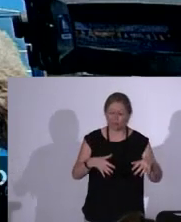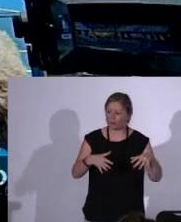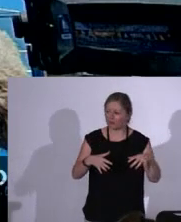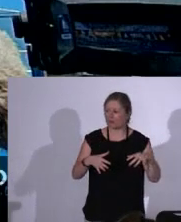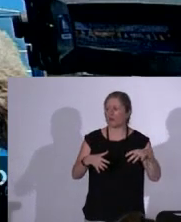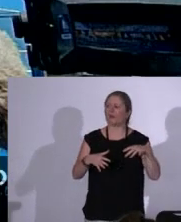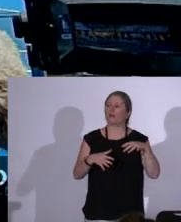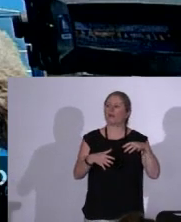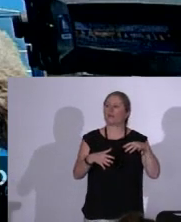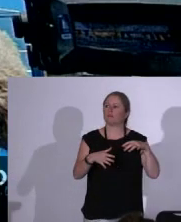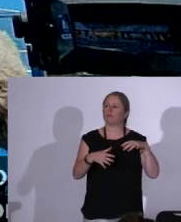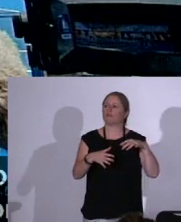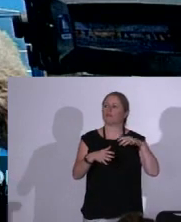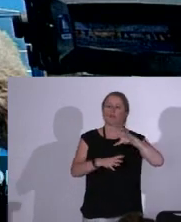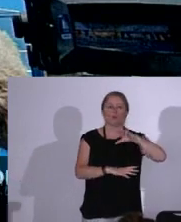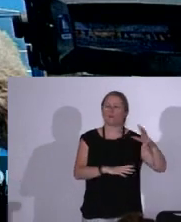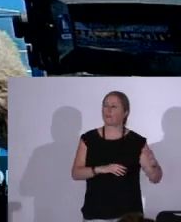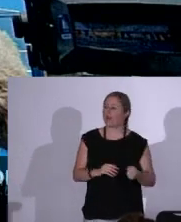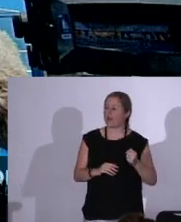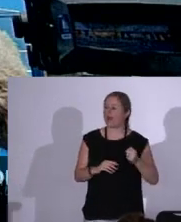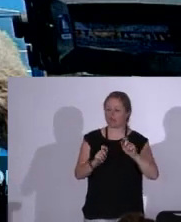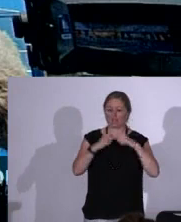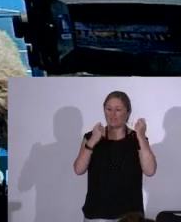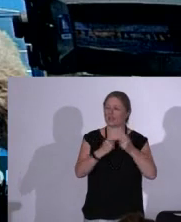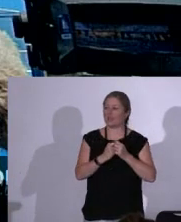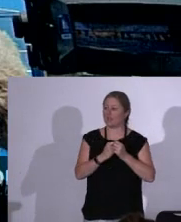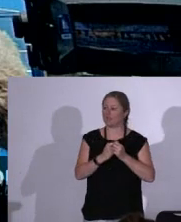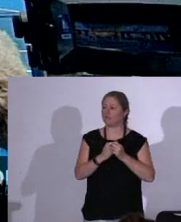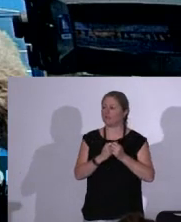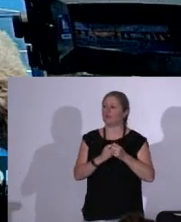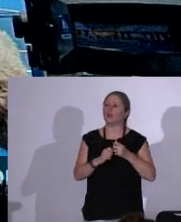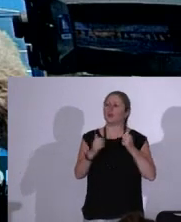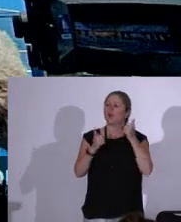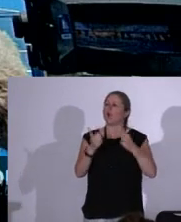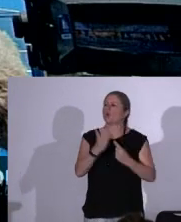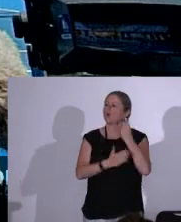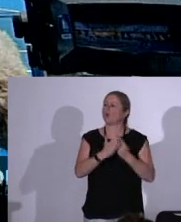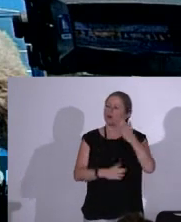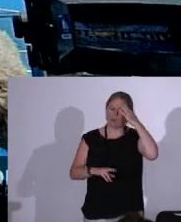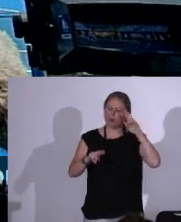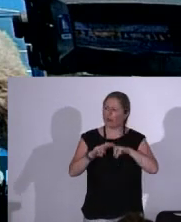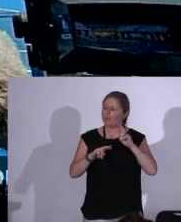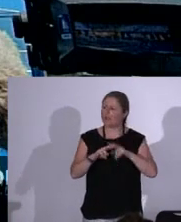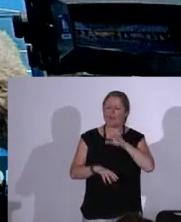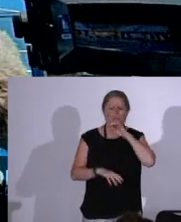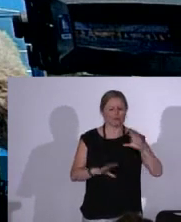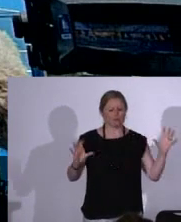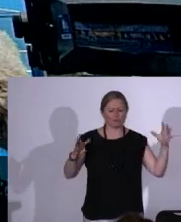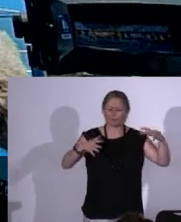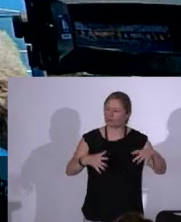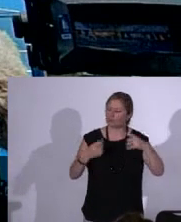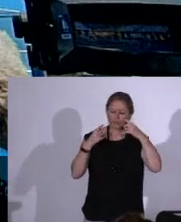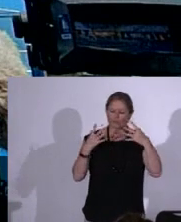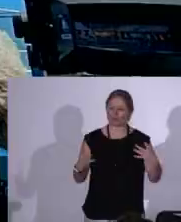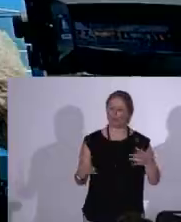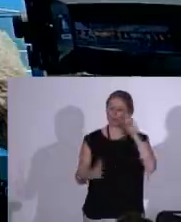Africa tennis program out of Carlton Gardens. So a really awesome opportunity for parents to just come together, kids, and to demonstrate what's